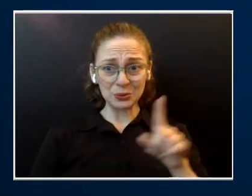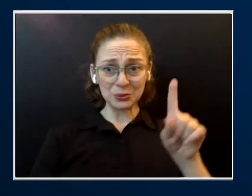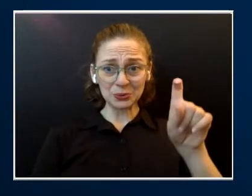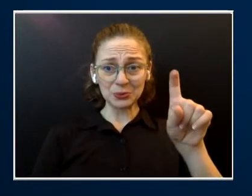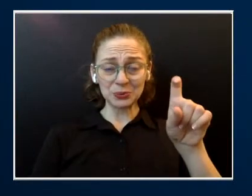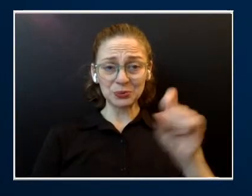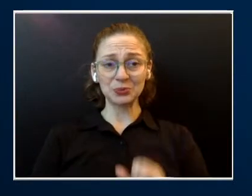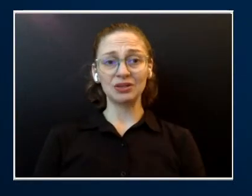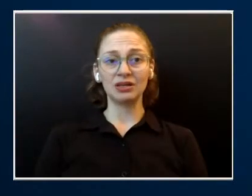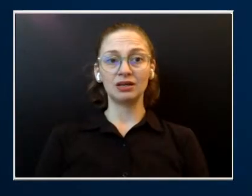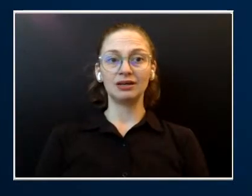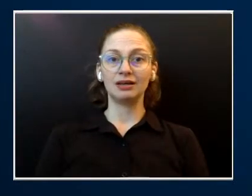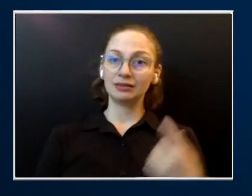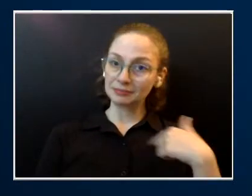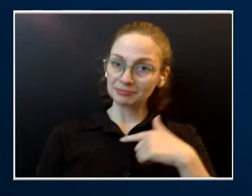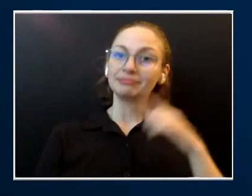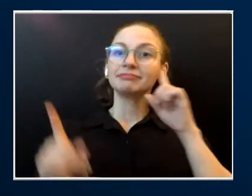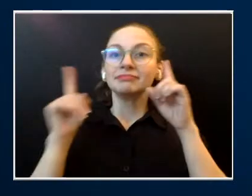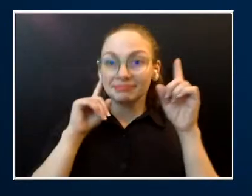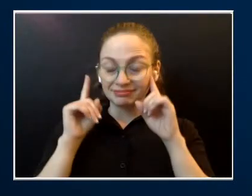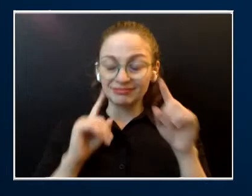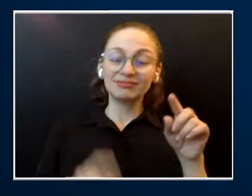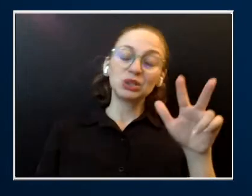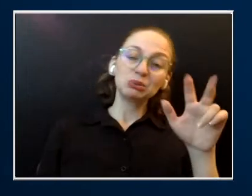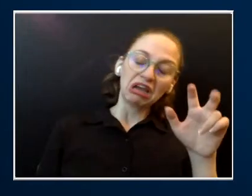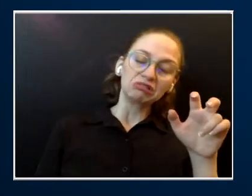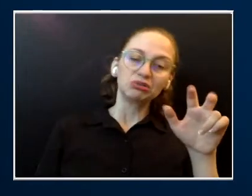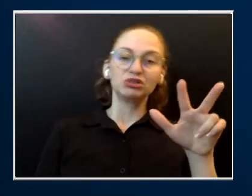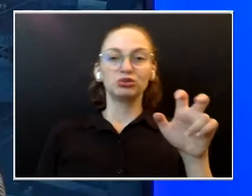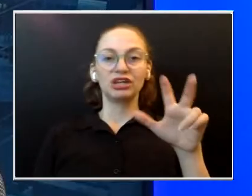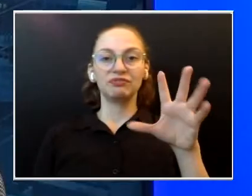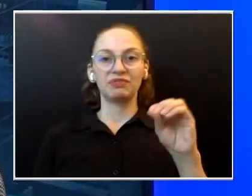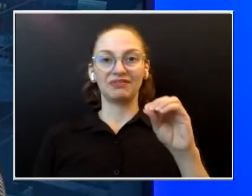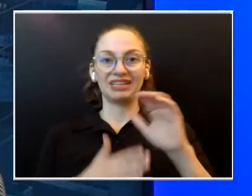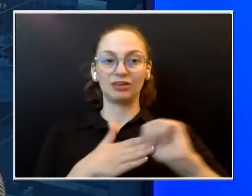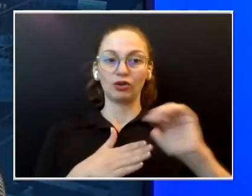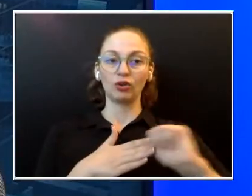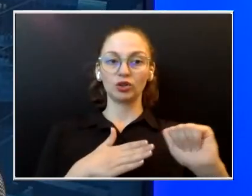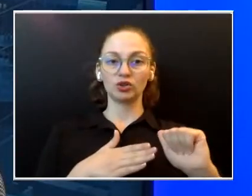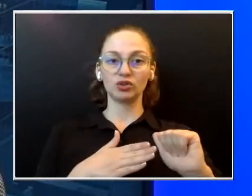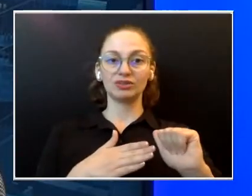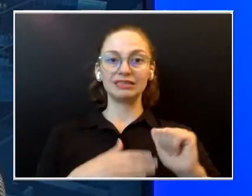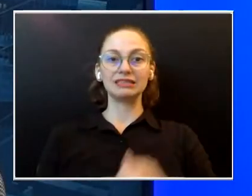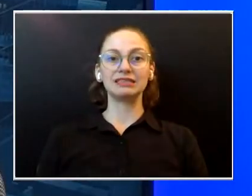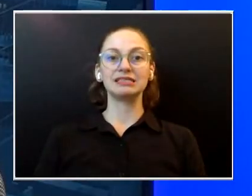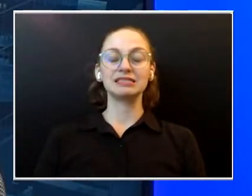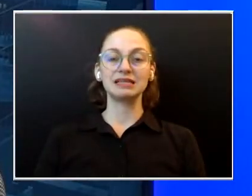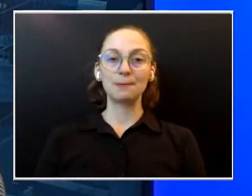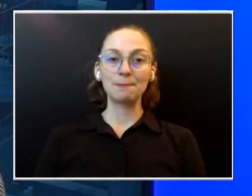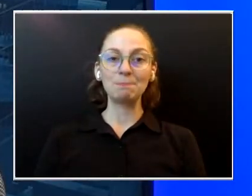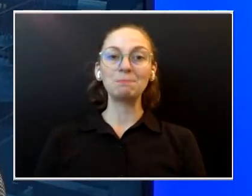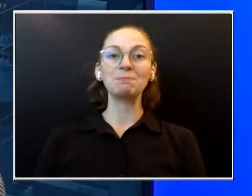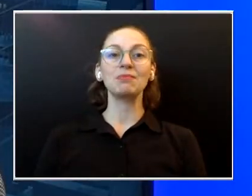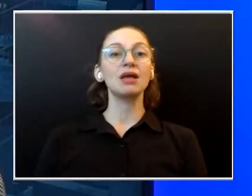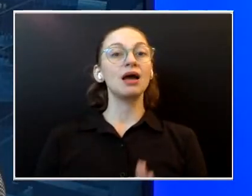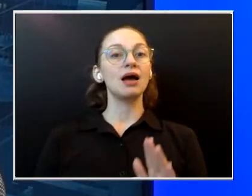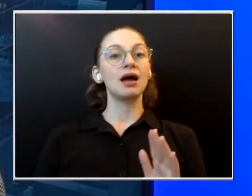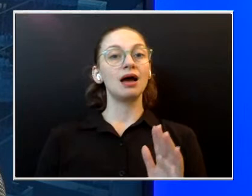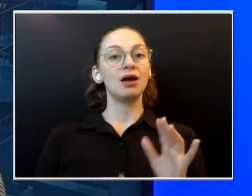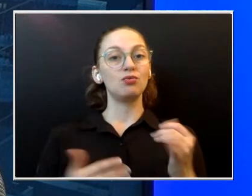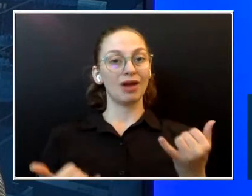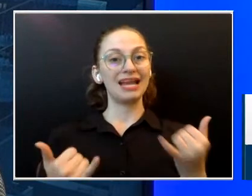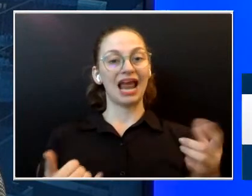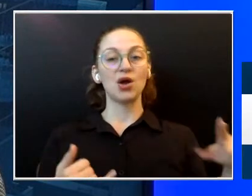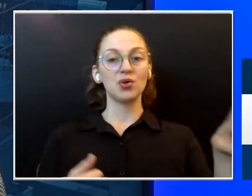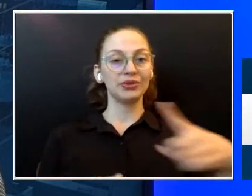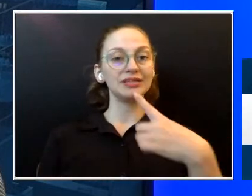hearing, $300 to $350. And the way it's been constructed so far, only those over the age of 60 are eligible to